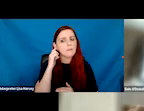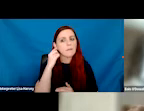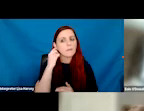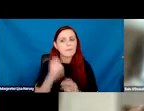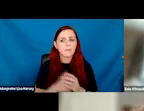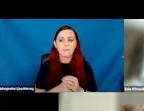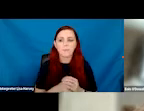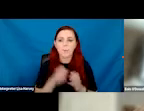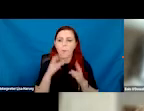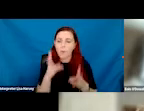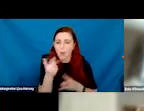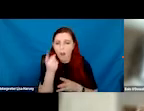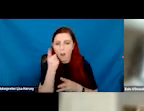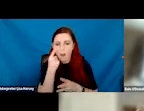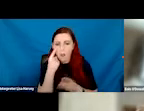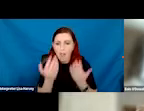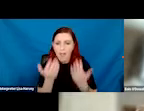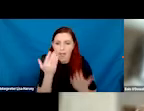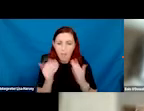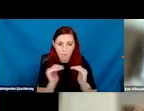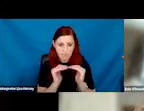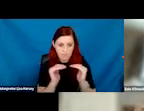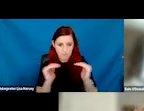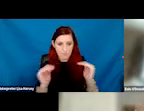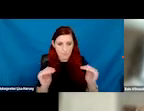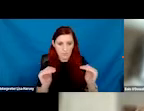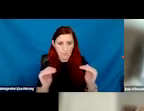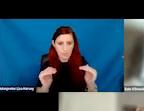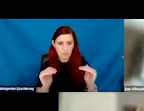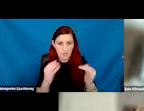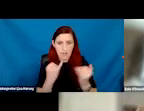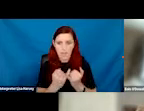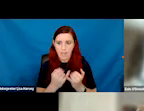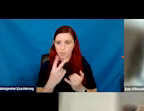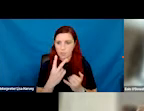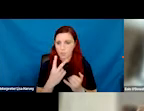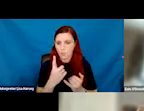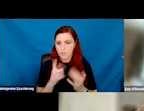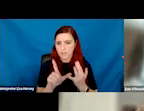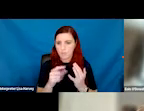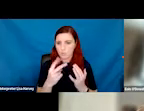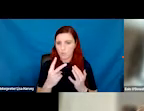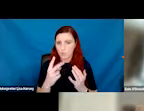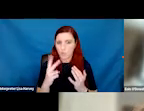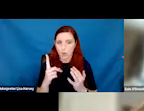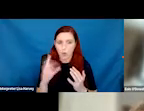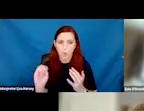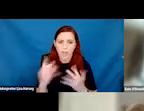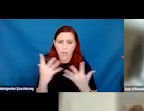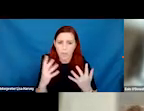I'll be looking at how a standard like EN 17210 may interface with that system.